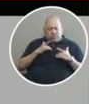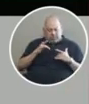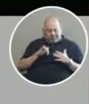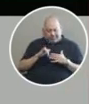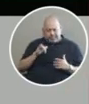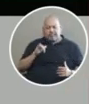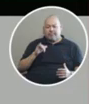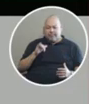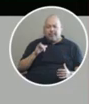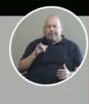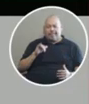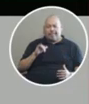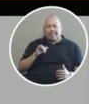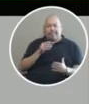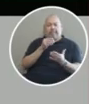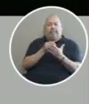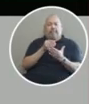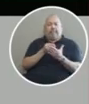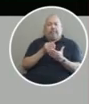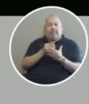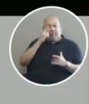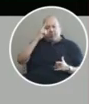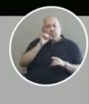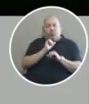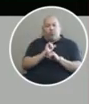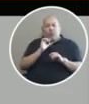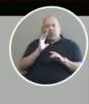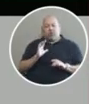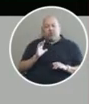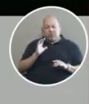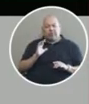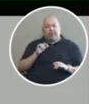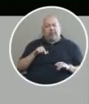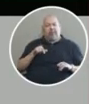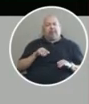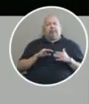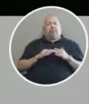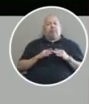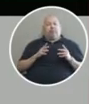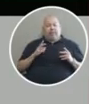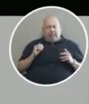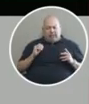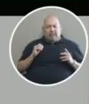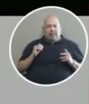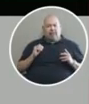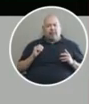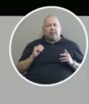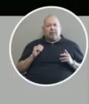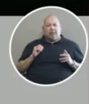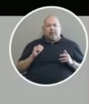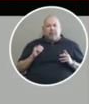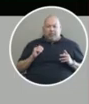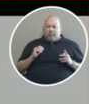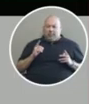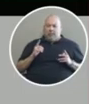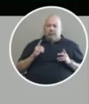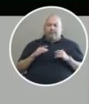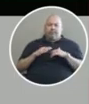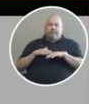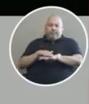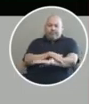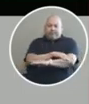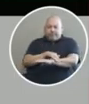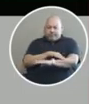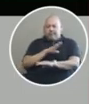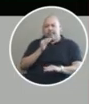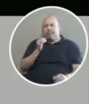was, dollars for workers. In this community, in a border community, you have a lot of